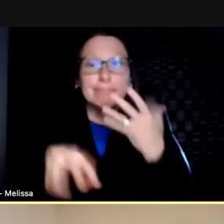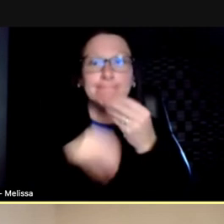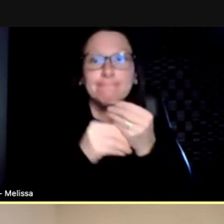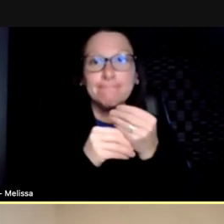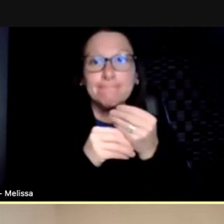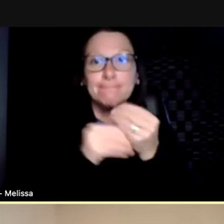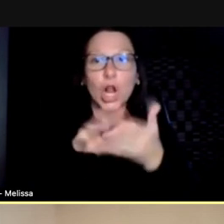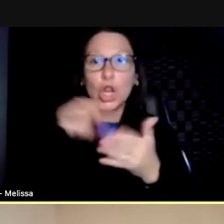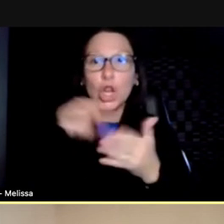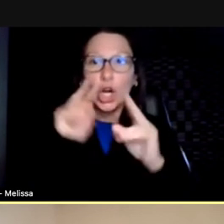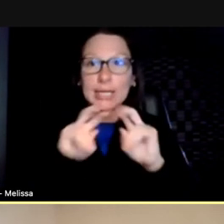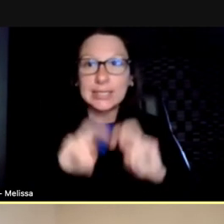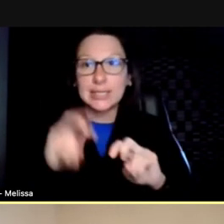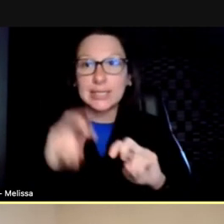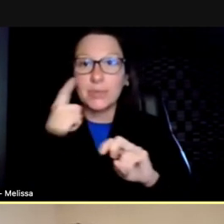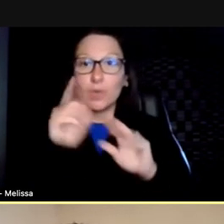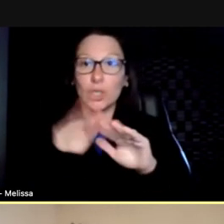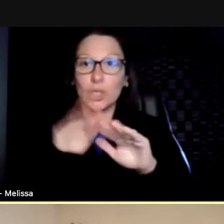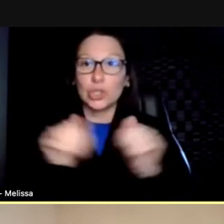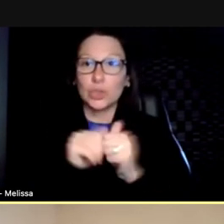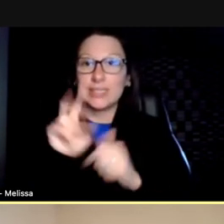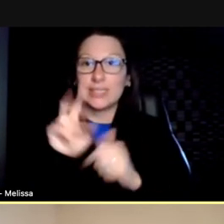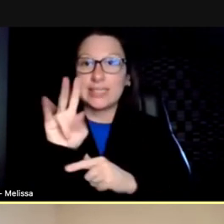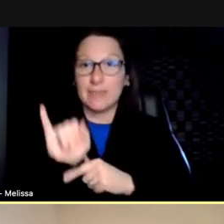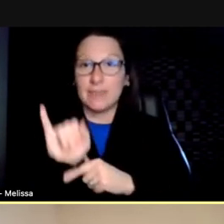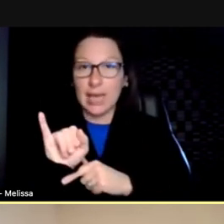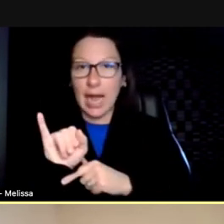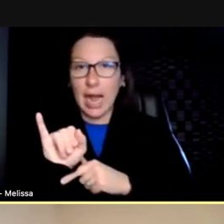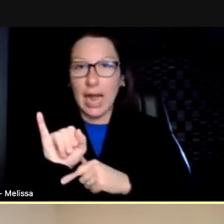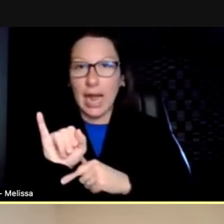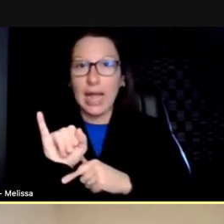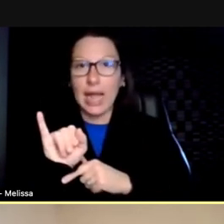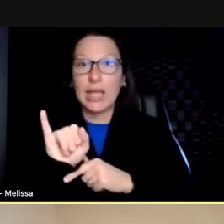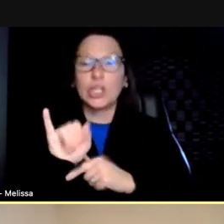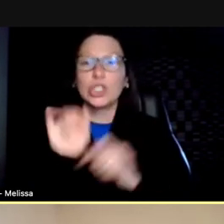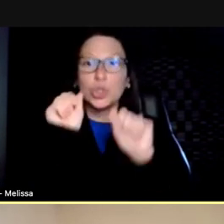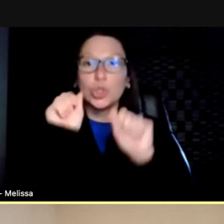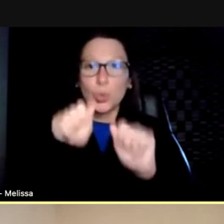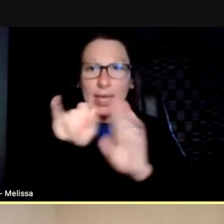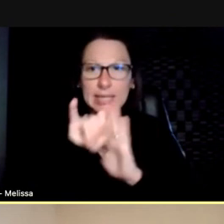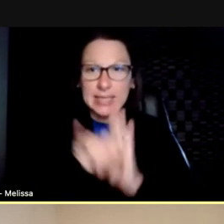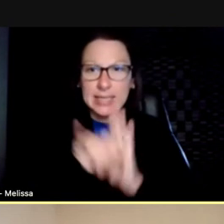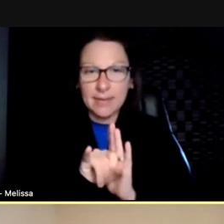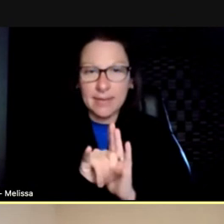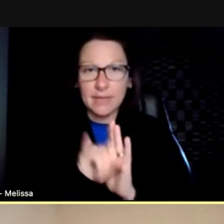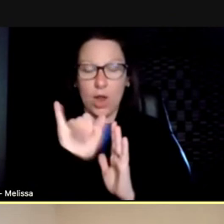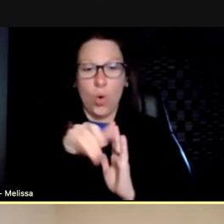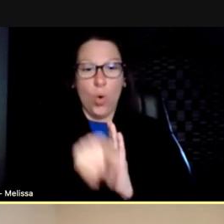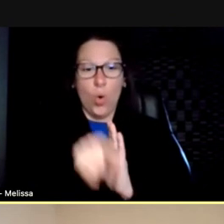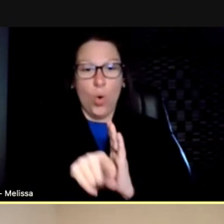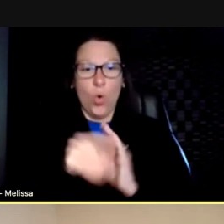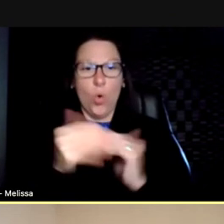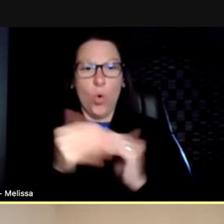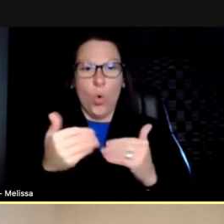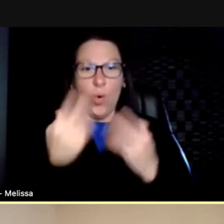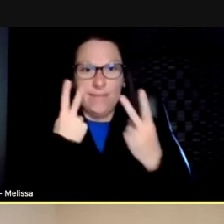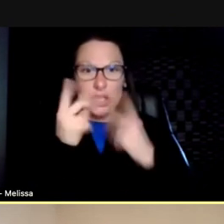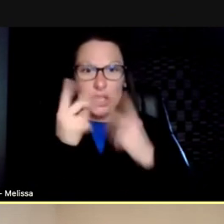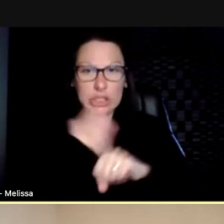all those different channels and identifying what are the most visually taxing activities in that student's day and